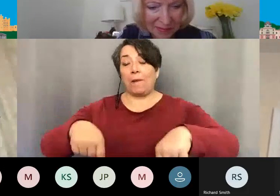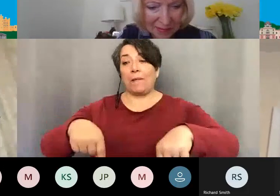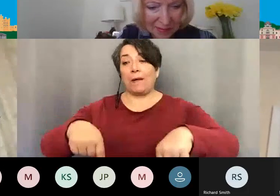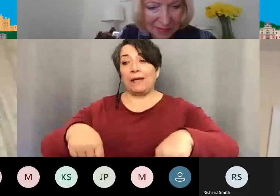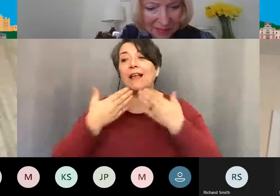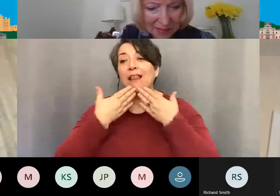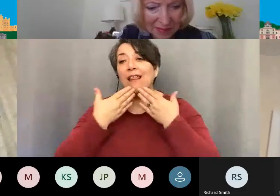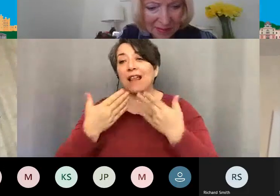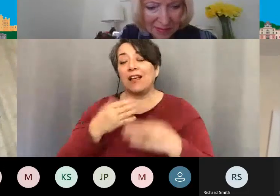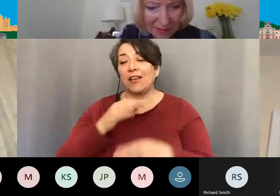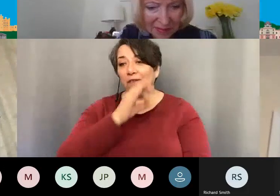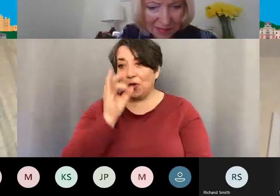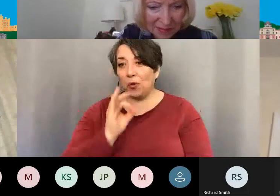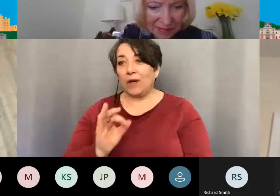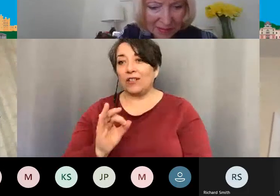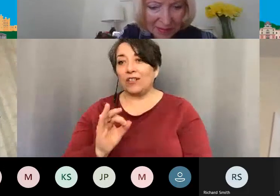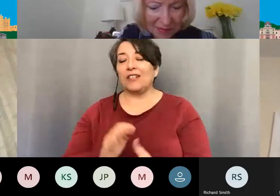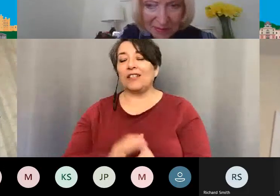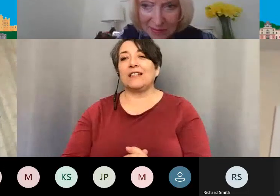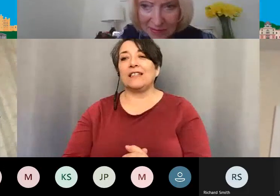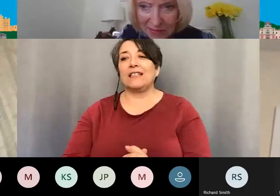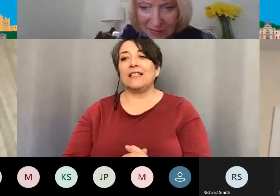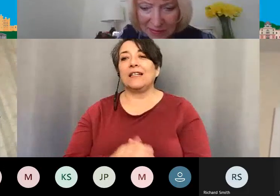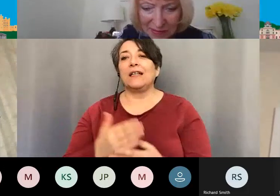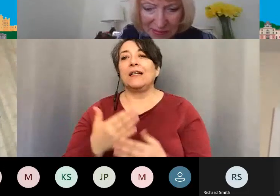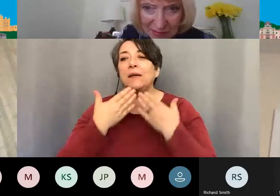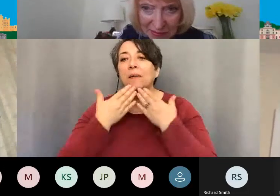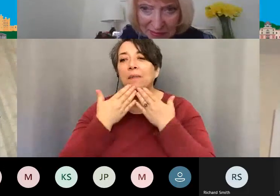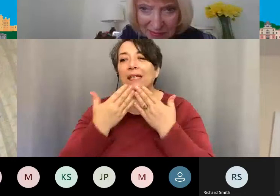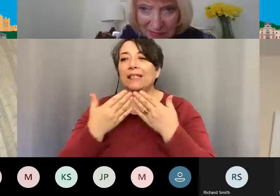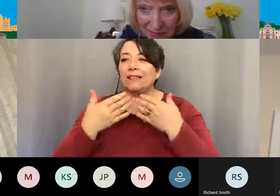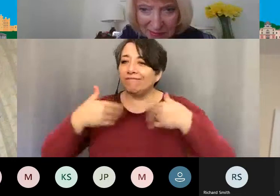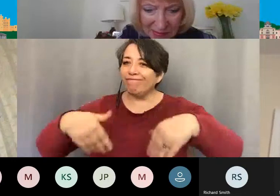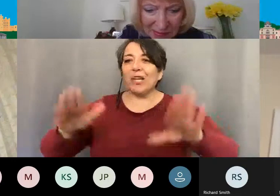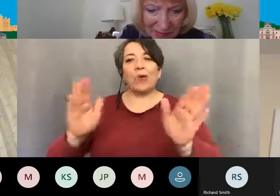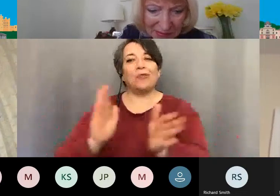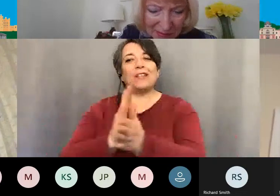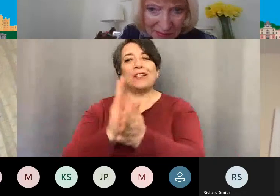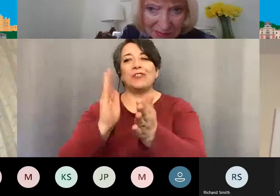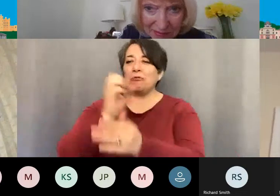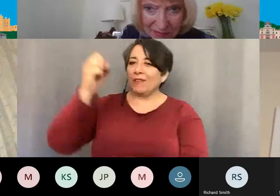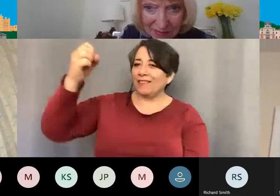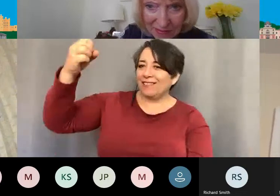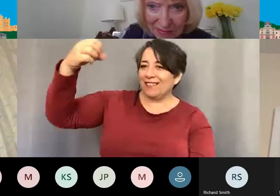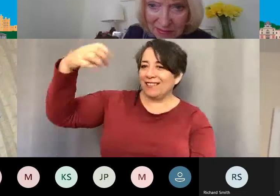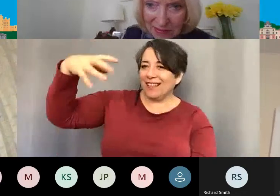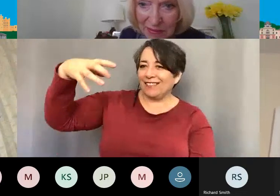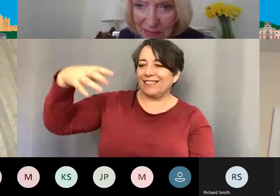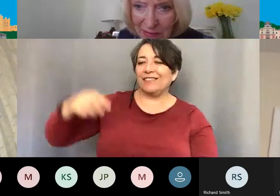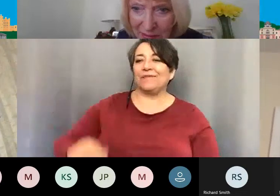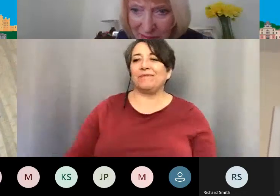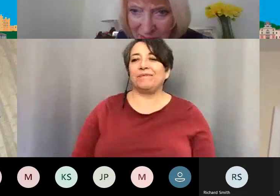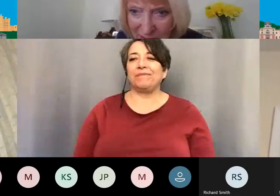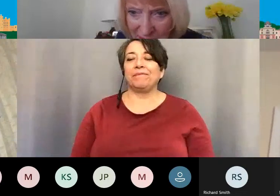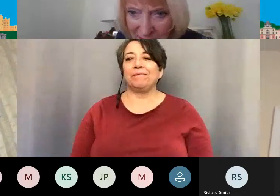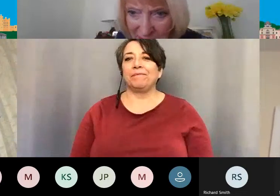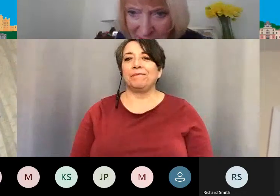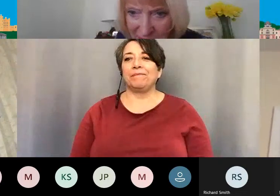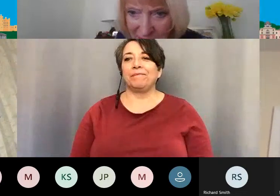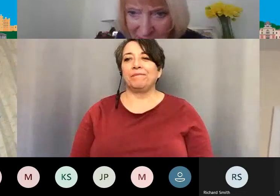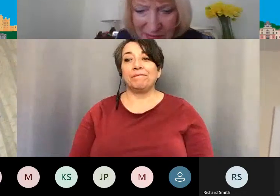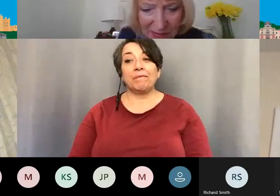get responses to you, and please go and enjoy the rest of the day and make the most of the sunshine. And we hope to see you